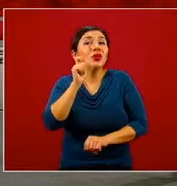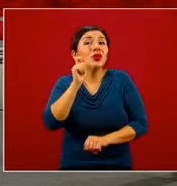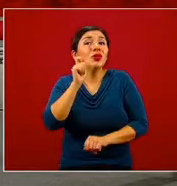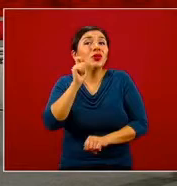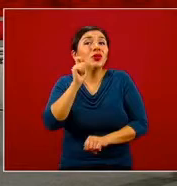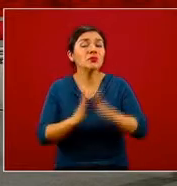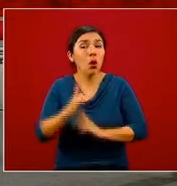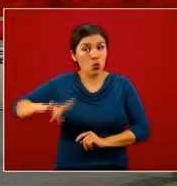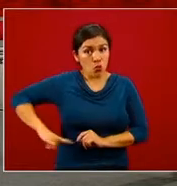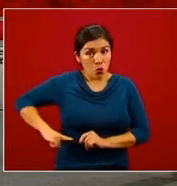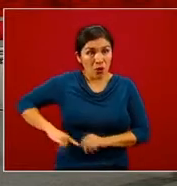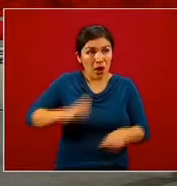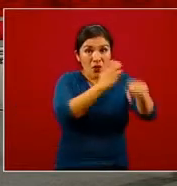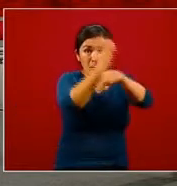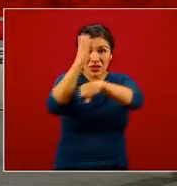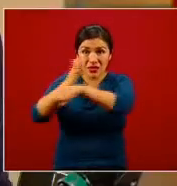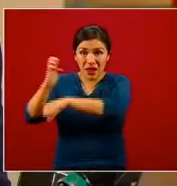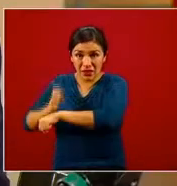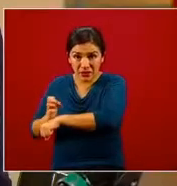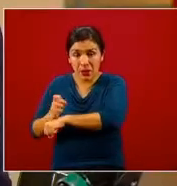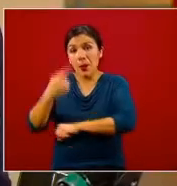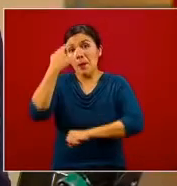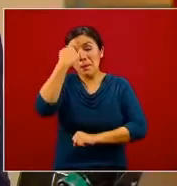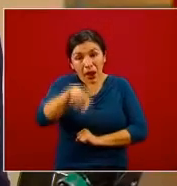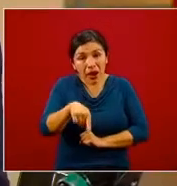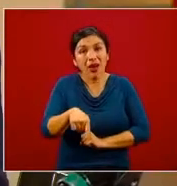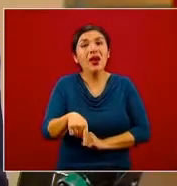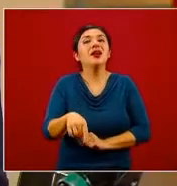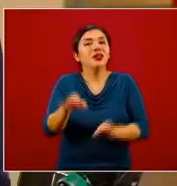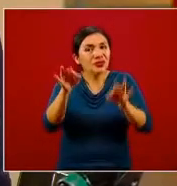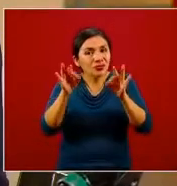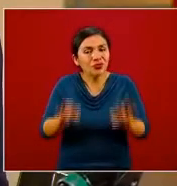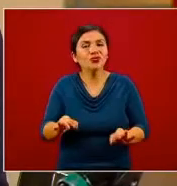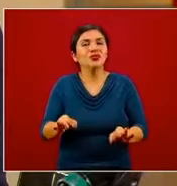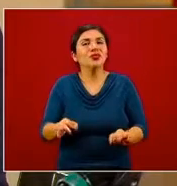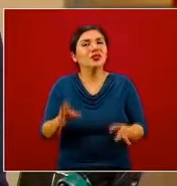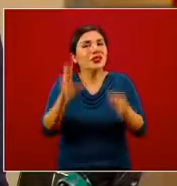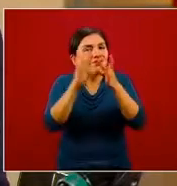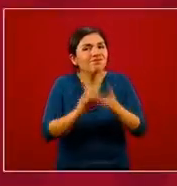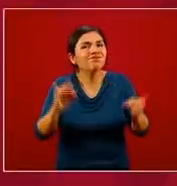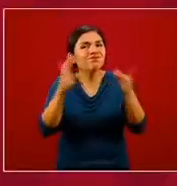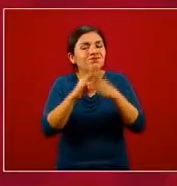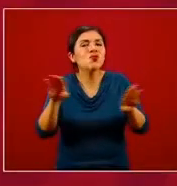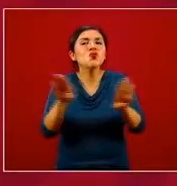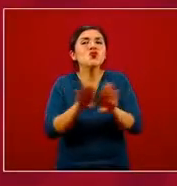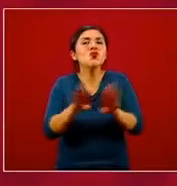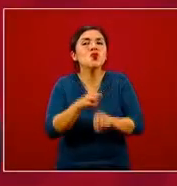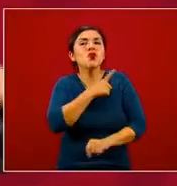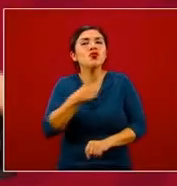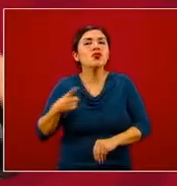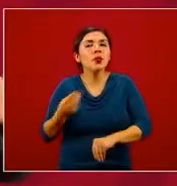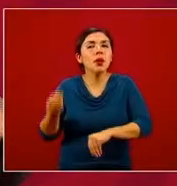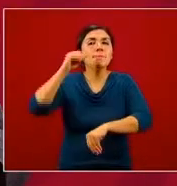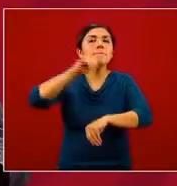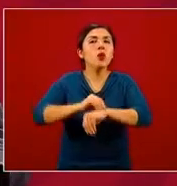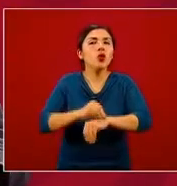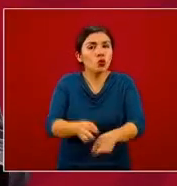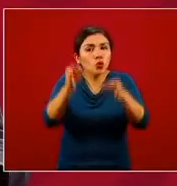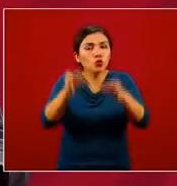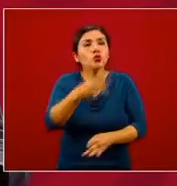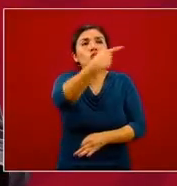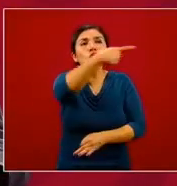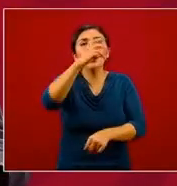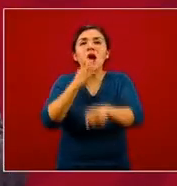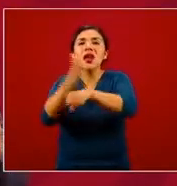Tomorrow, we're going to hear additional details about the design of the stoplight and how the participation of both